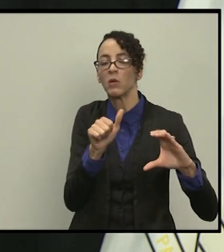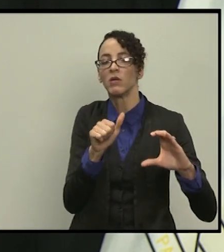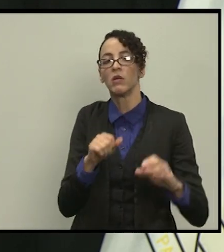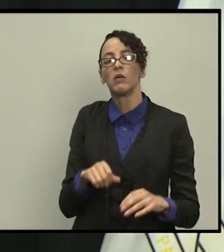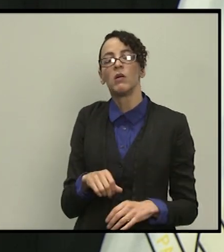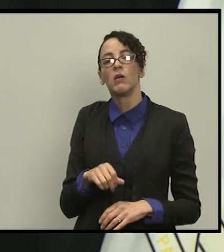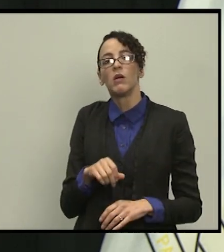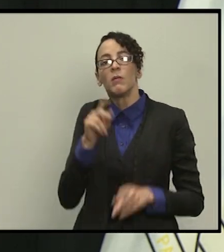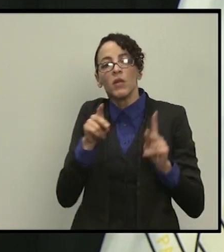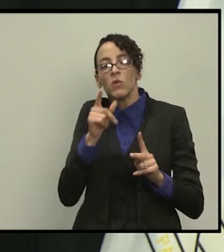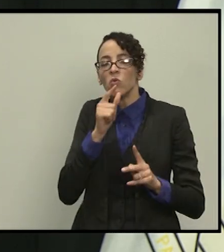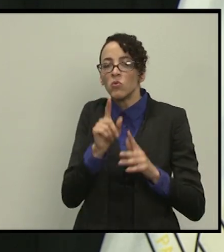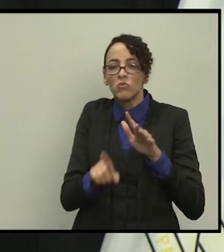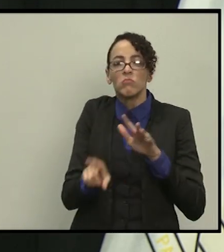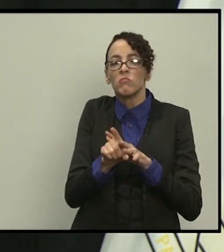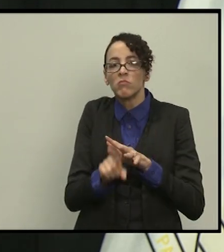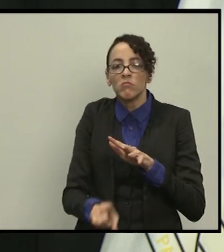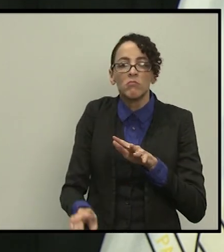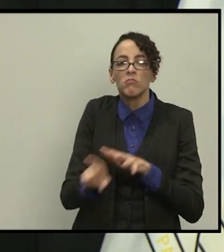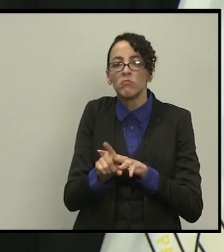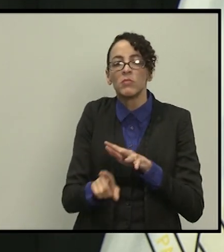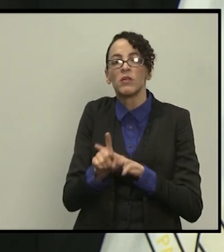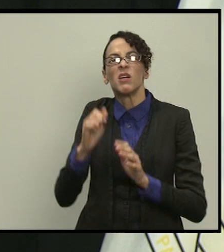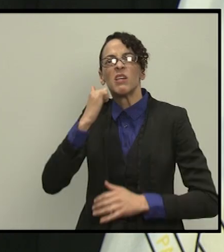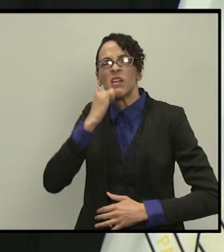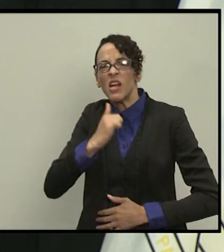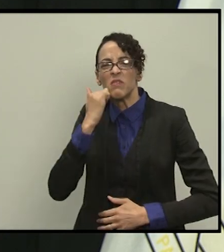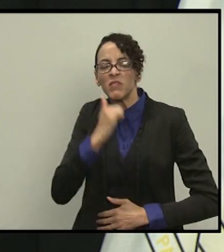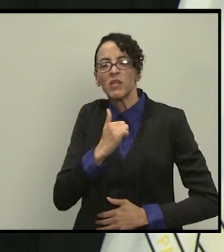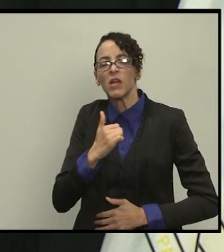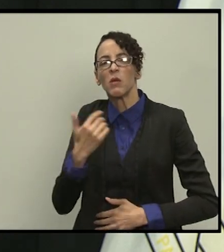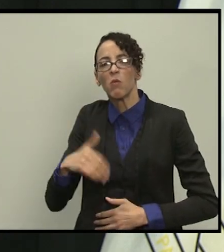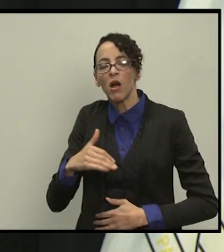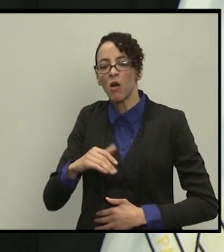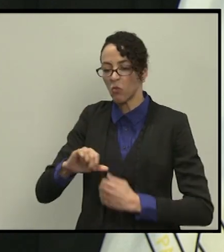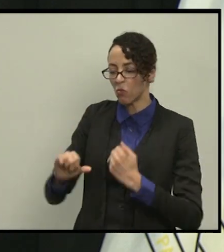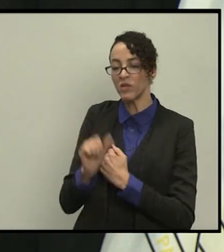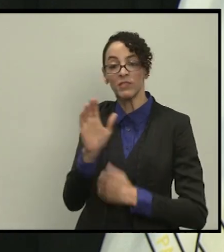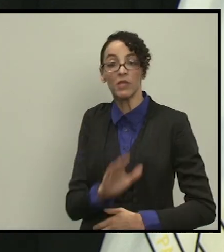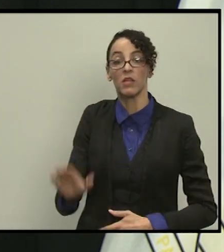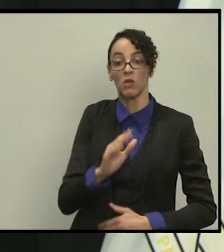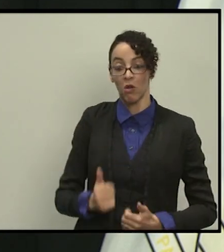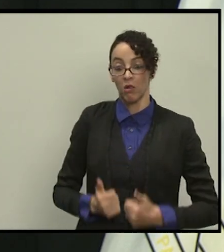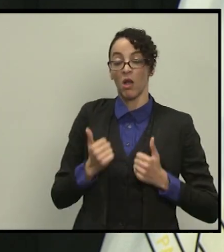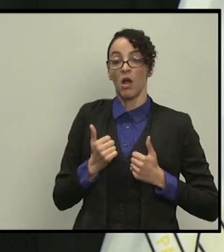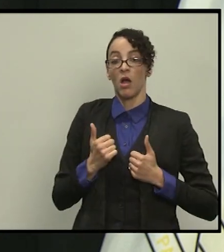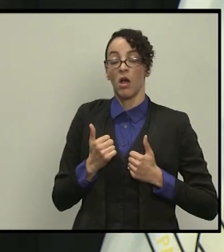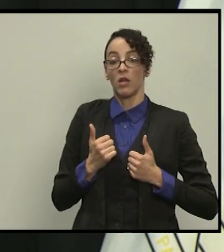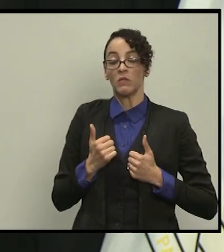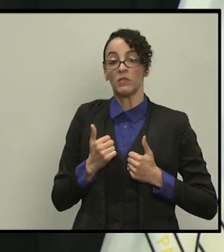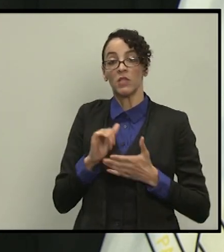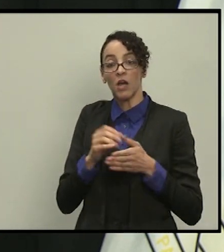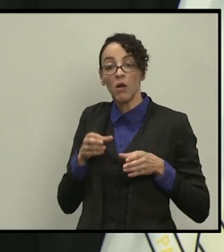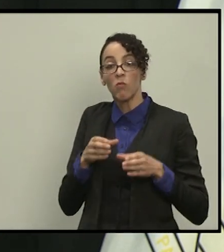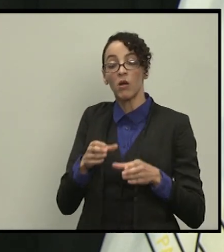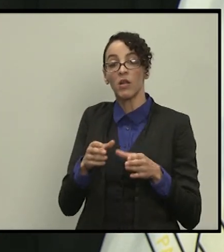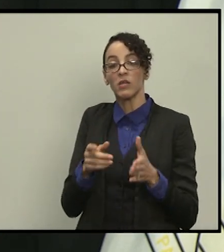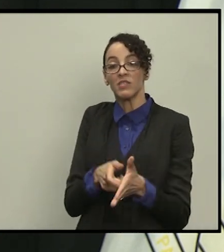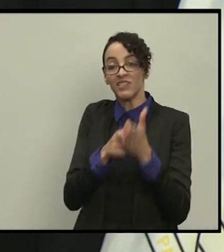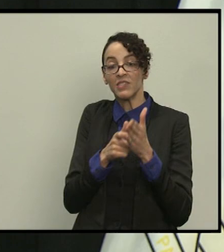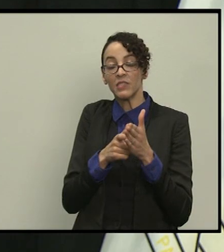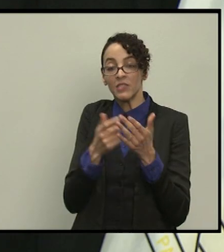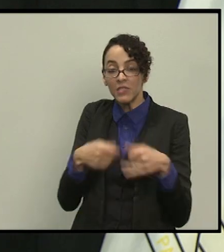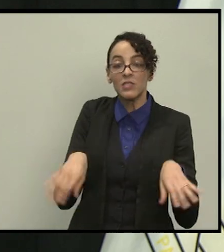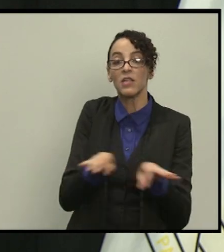every single day, putting their lives on the lines in order to get our essential workforce to their destinations.